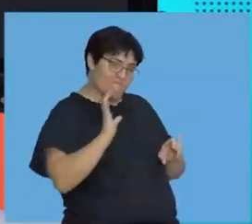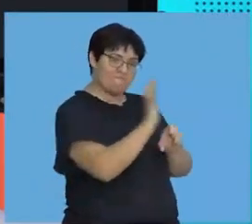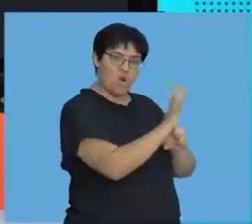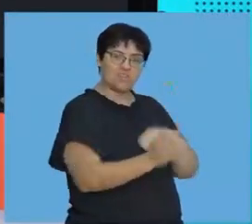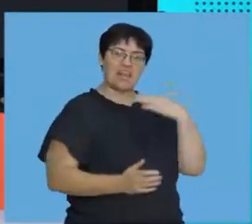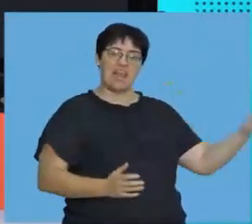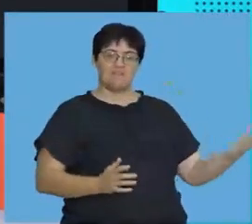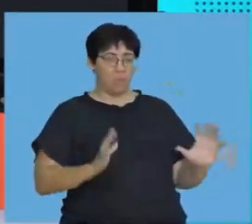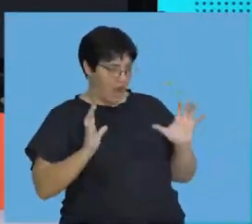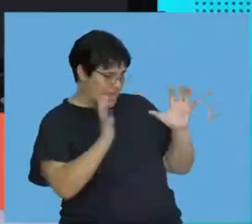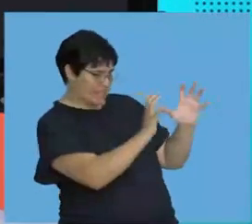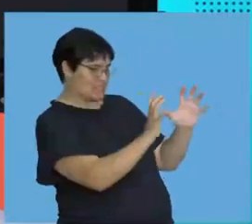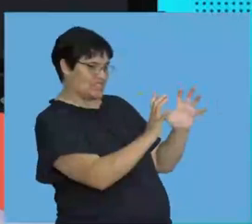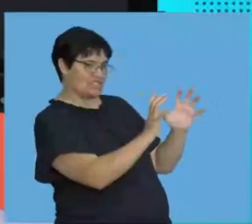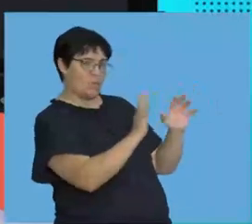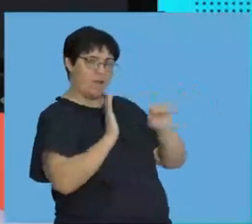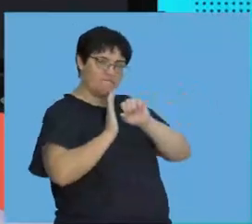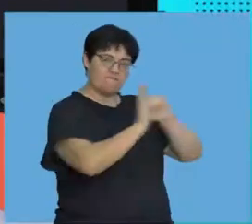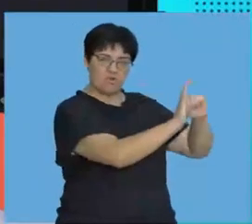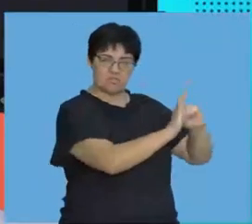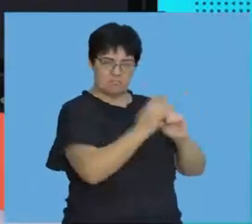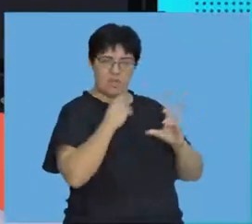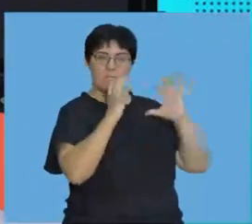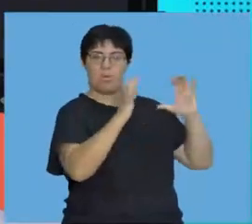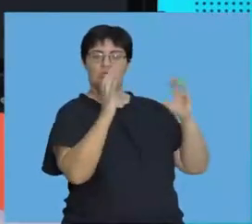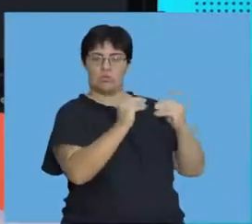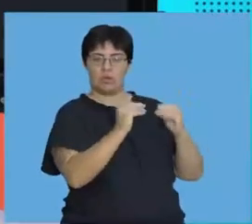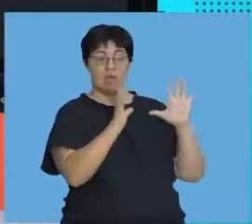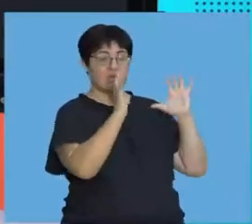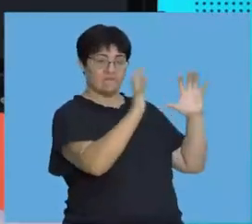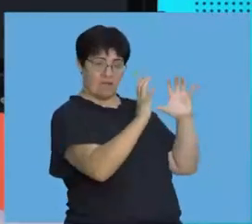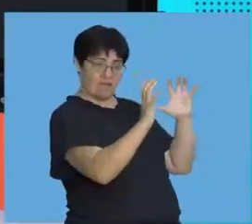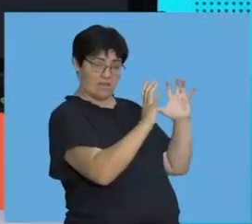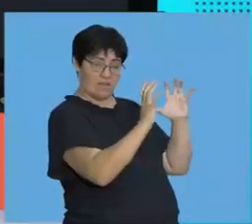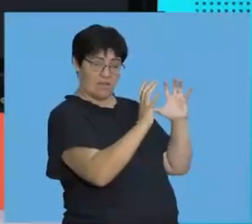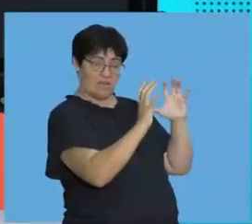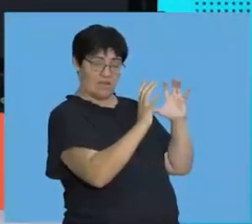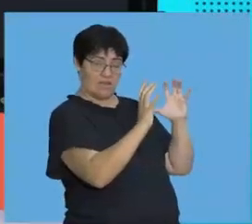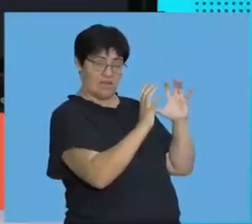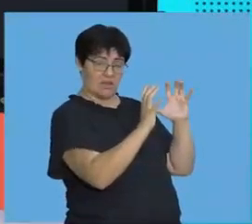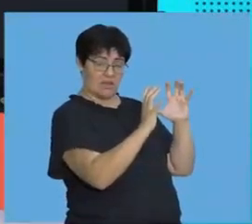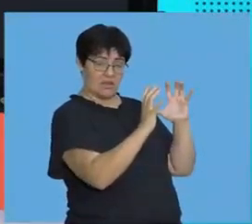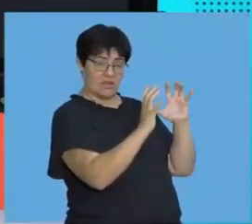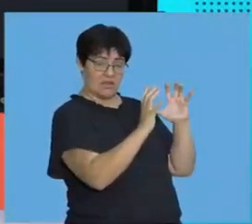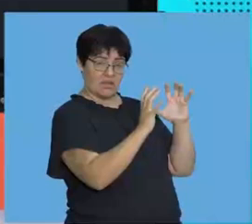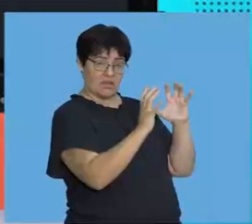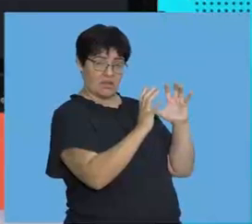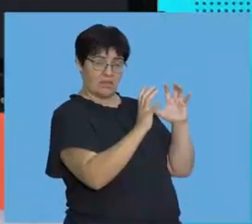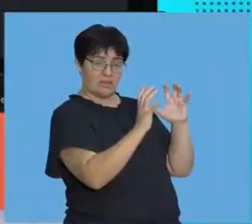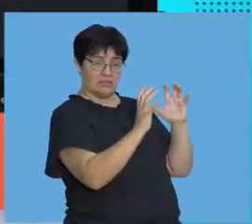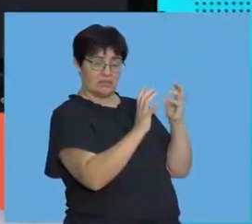be exerting a force to the left to get it to stop. If the goalkeeper